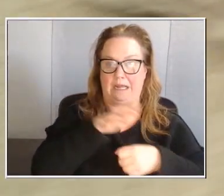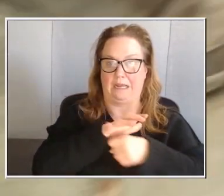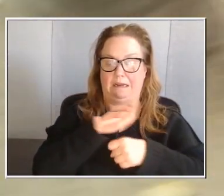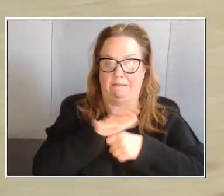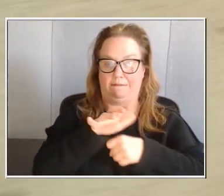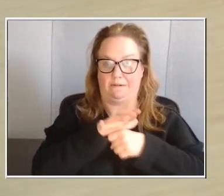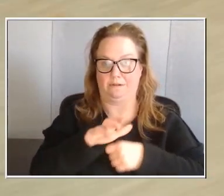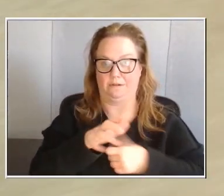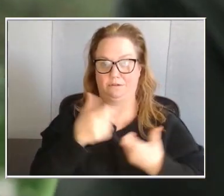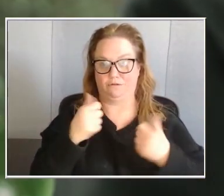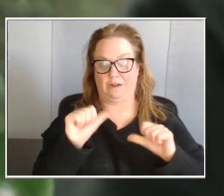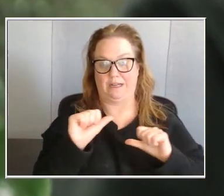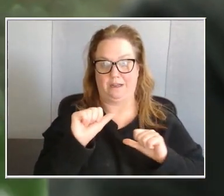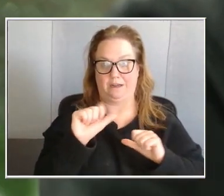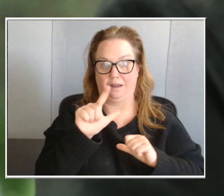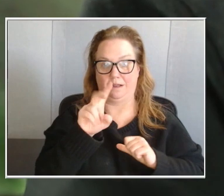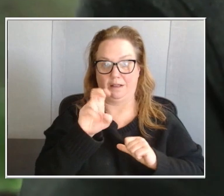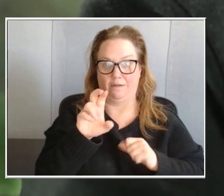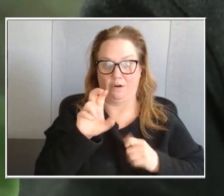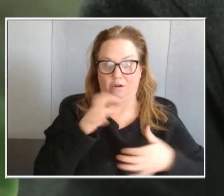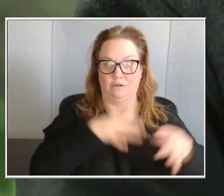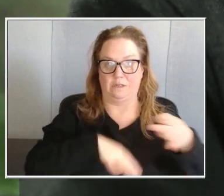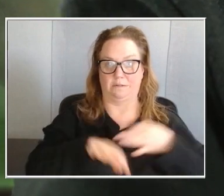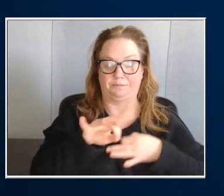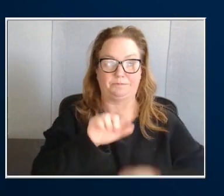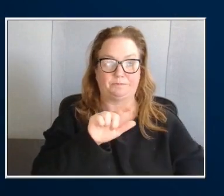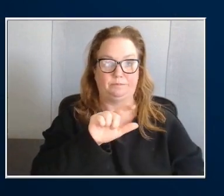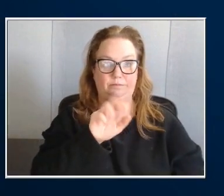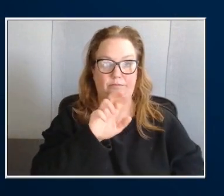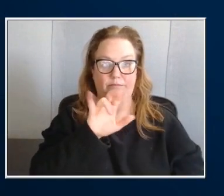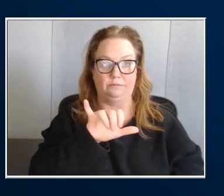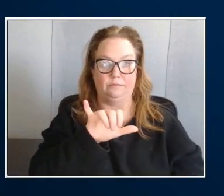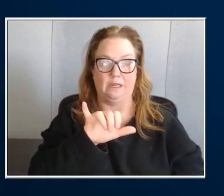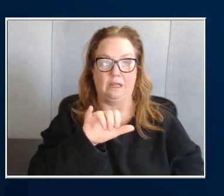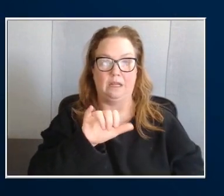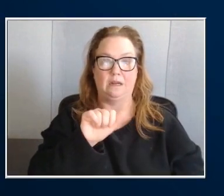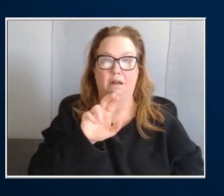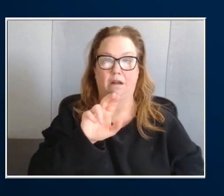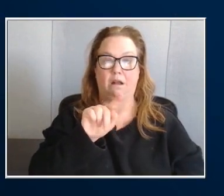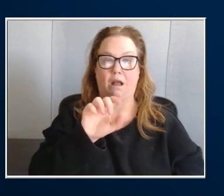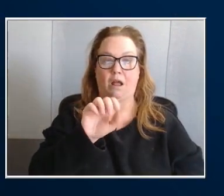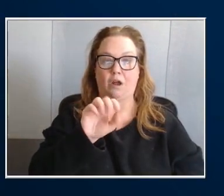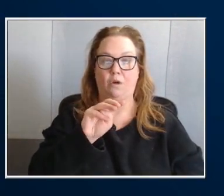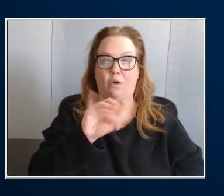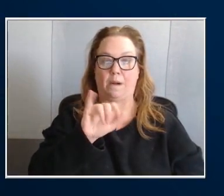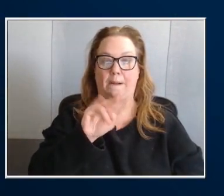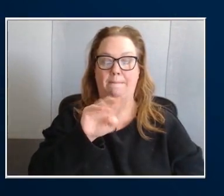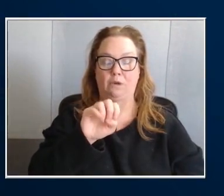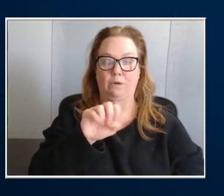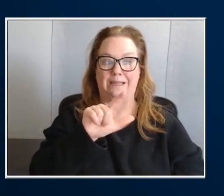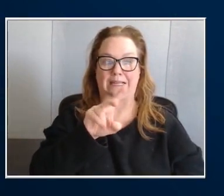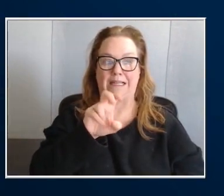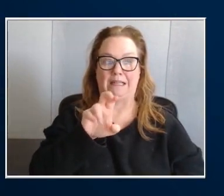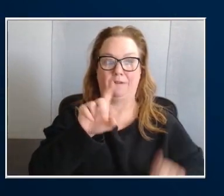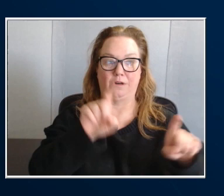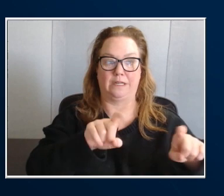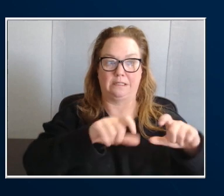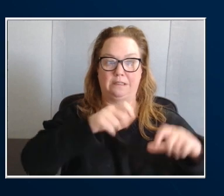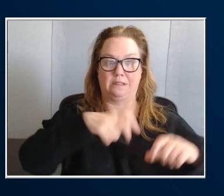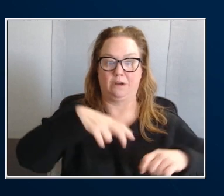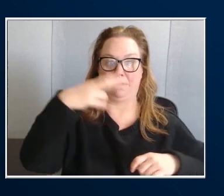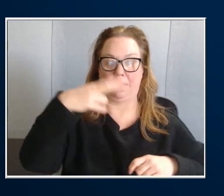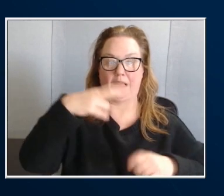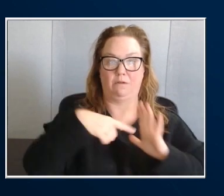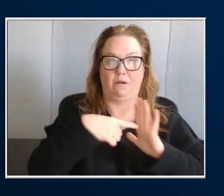at a liver. Talk to us about it. So Gary had a type of autoimmune disease where his liver blood test would not go as high and reflect